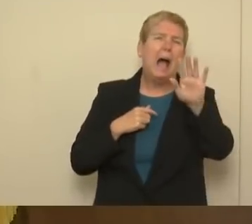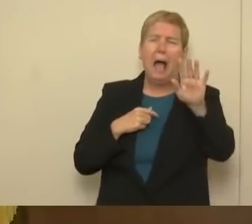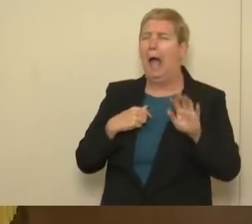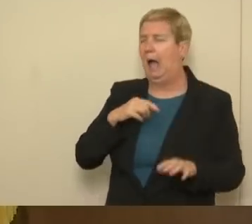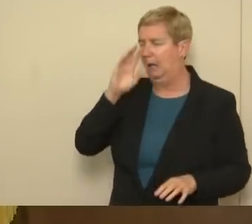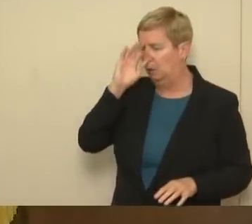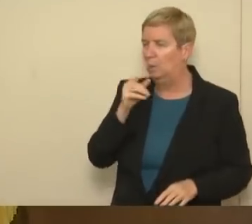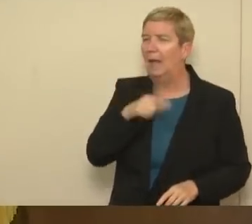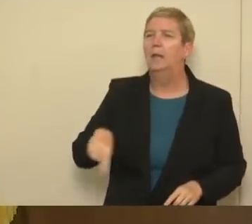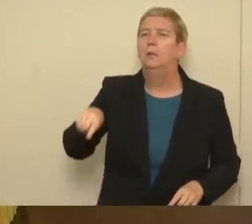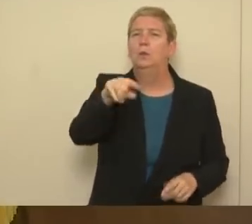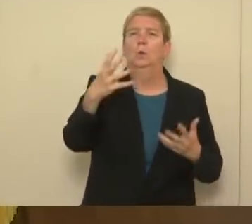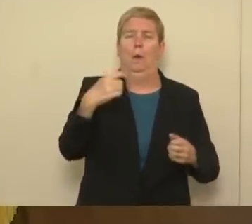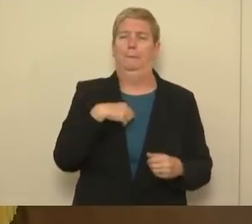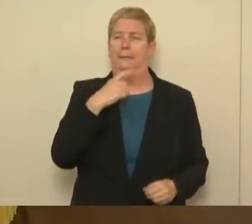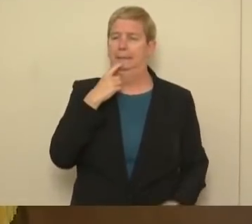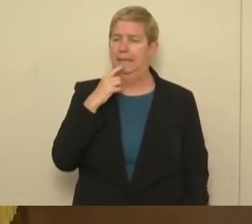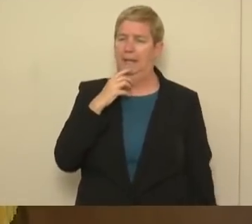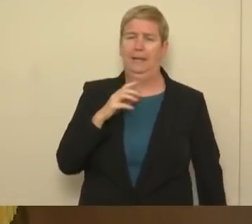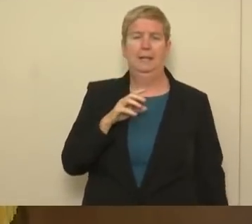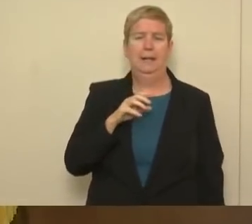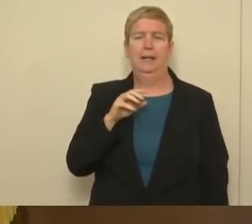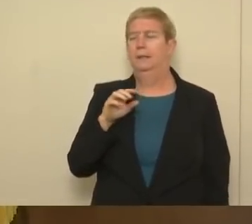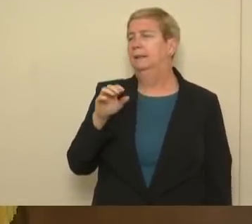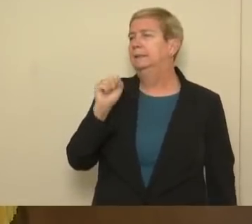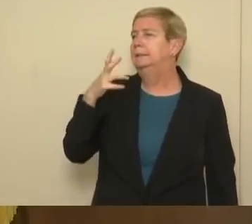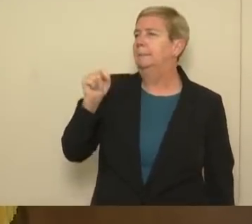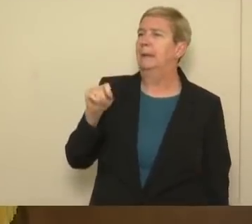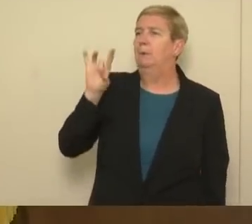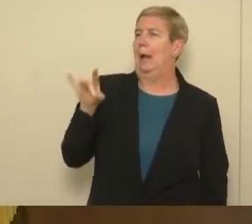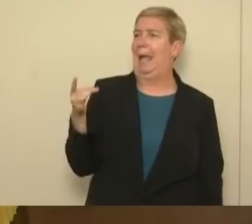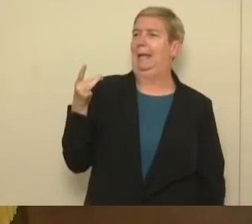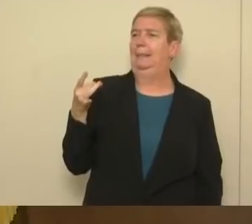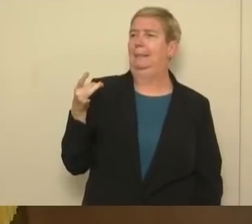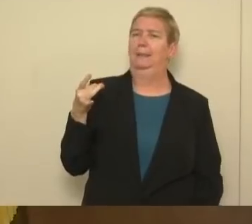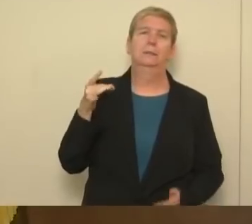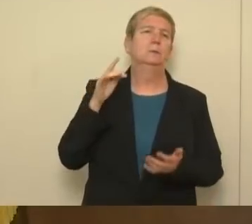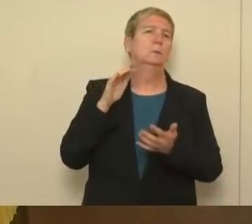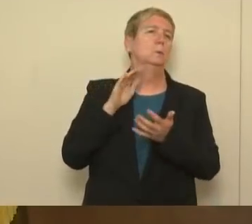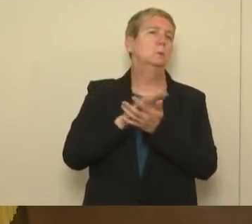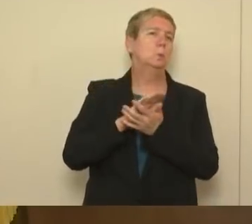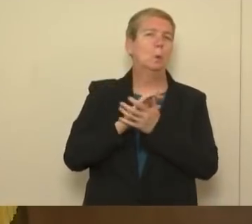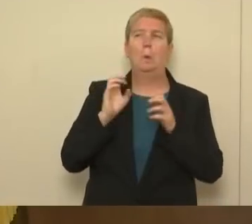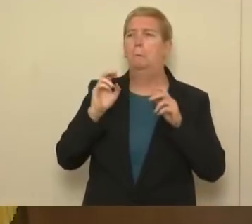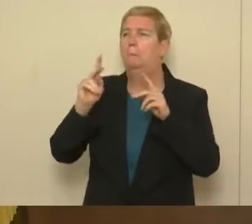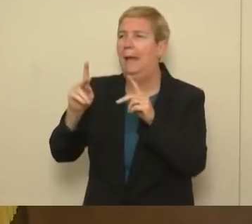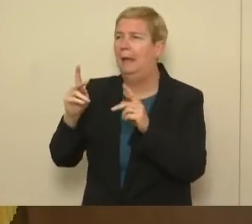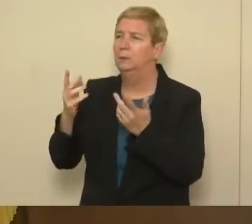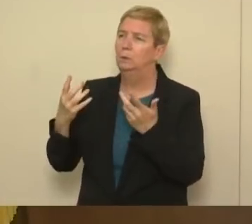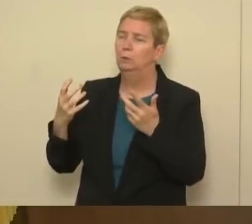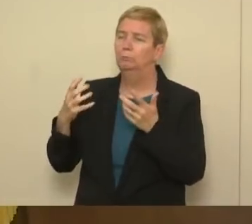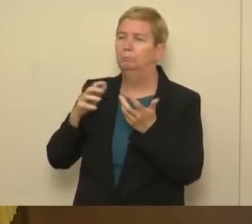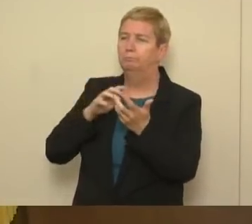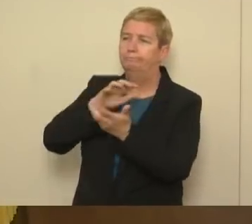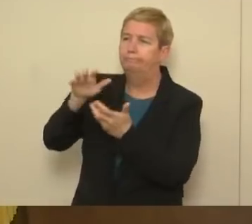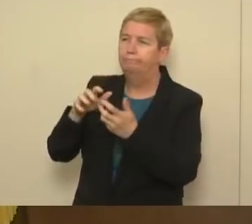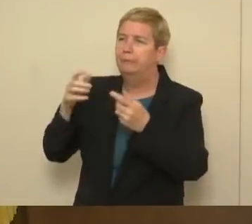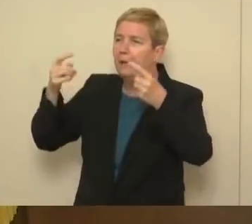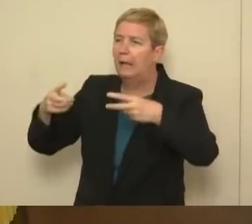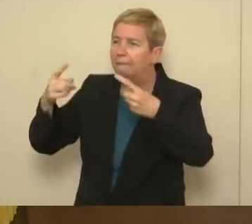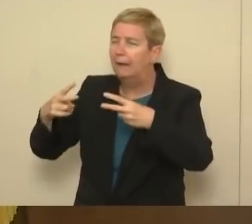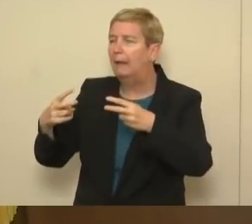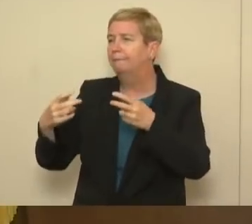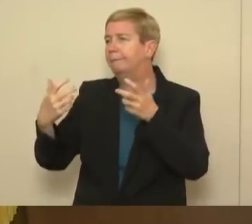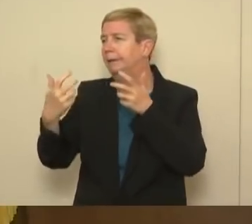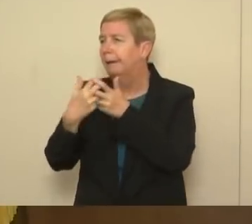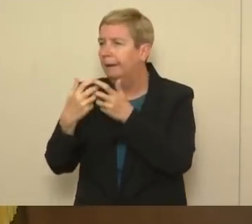day after Labor Day, we're going to go to school in a hybrid model, and everything except for large concerts is going to be open in the state.